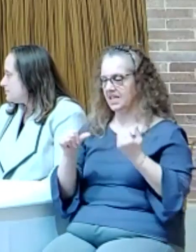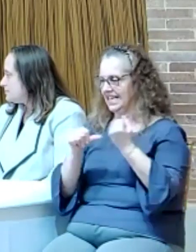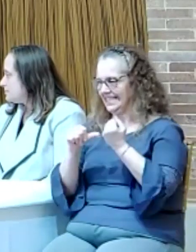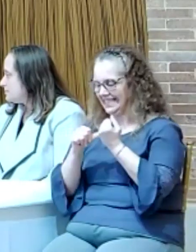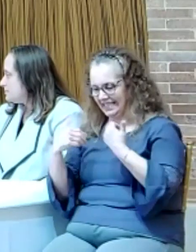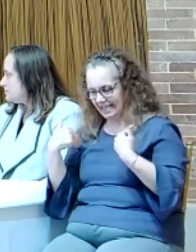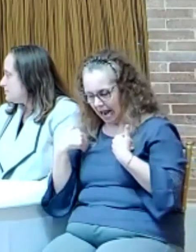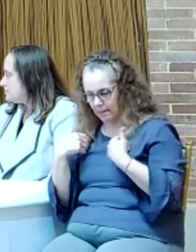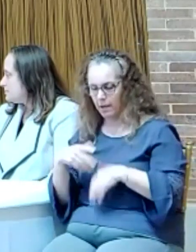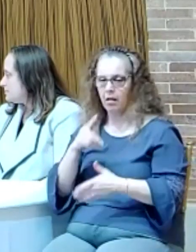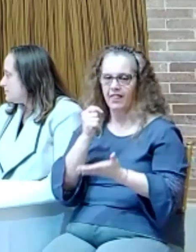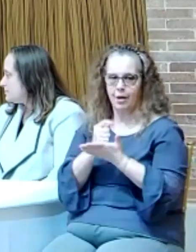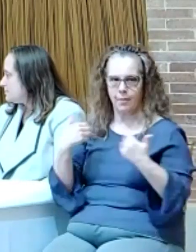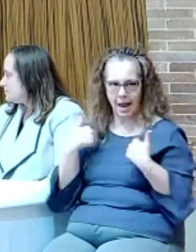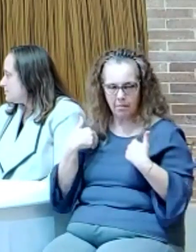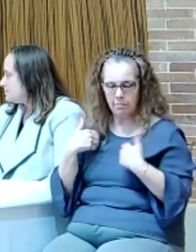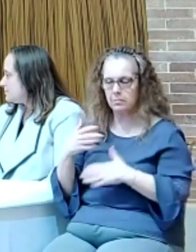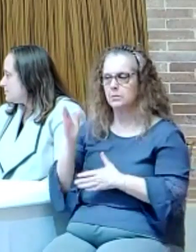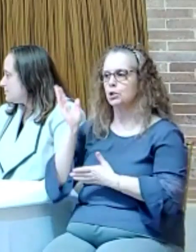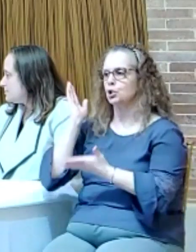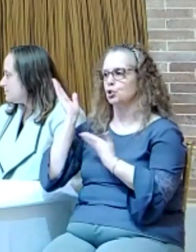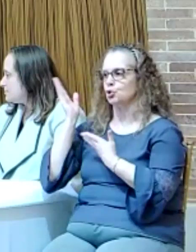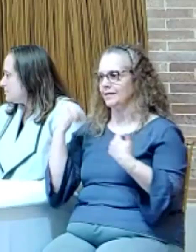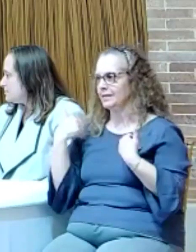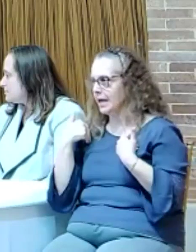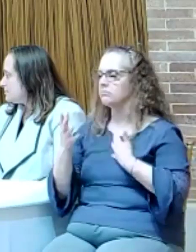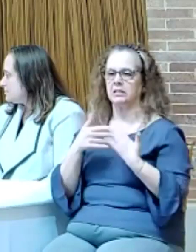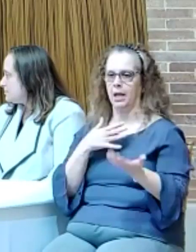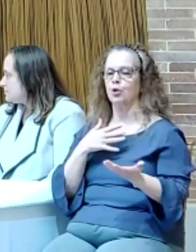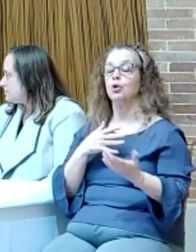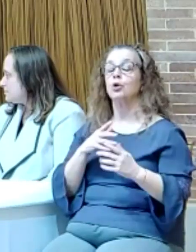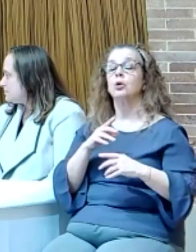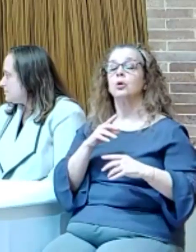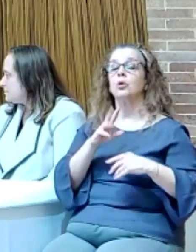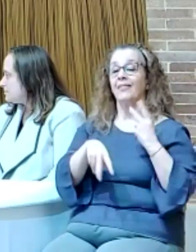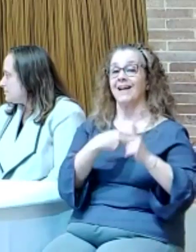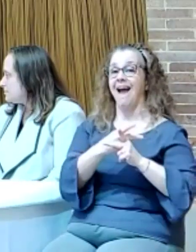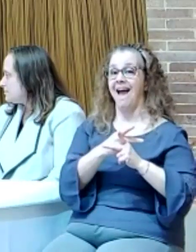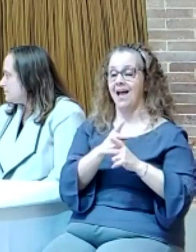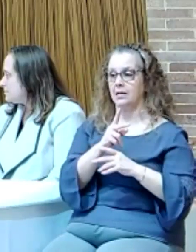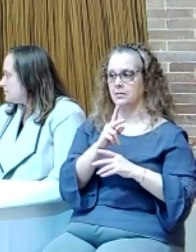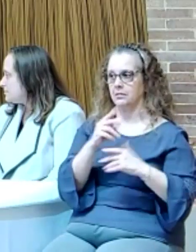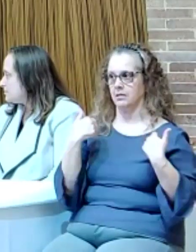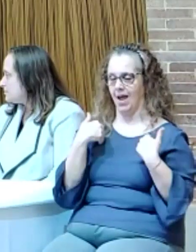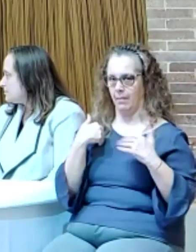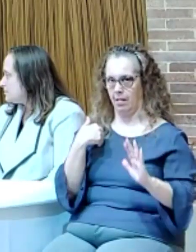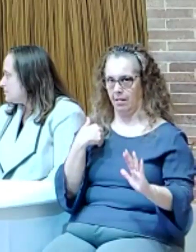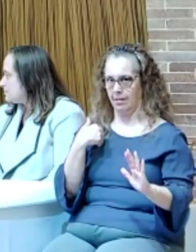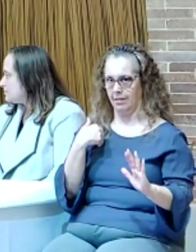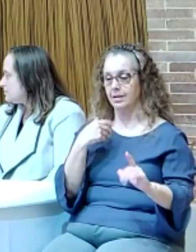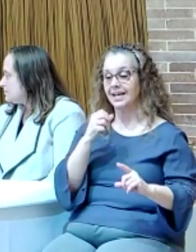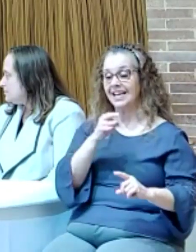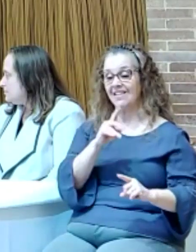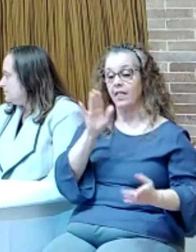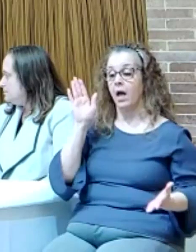or therapy animal or service animal depending on the context but regardless if it's alleviating a symptom that's the